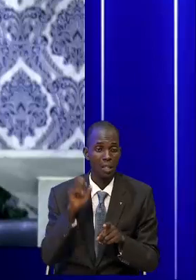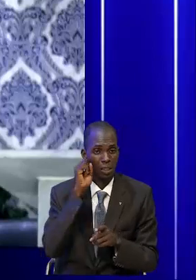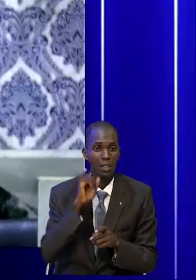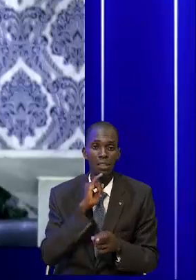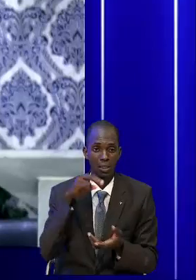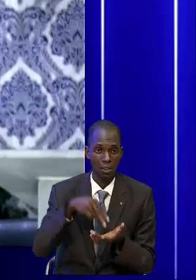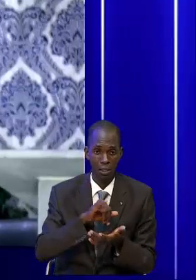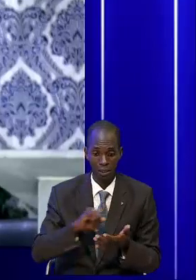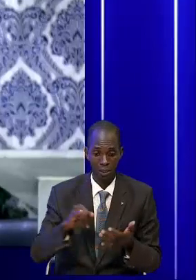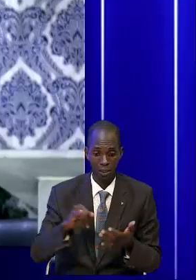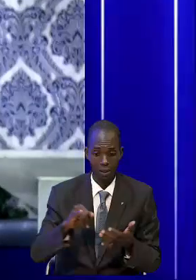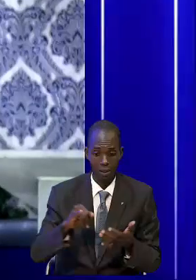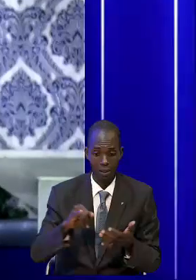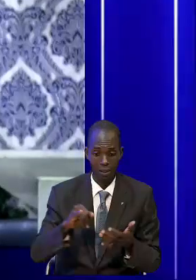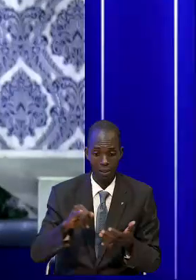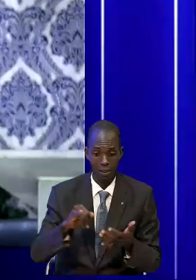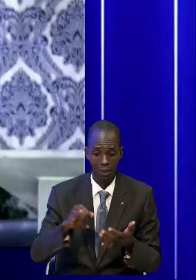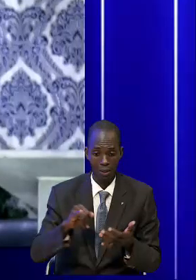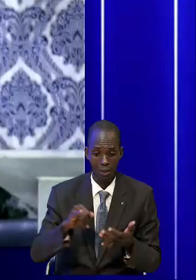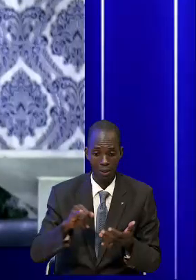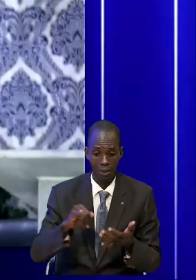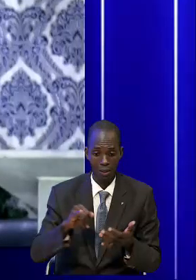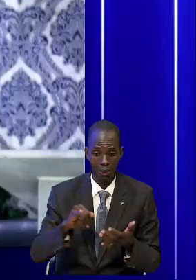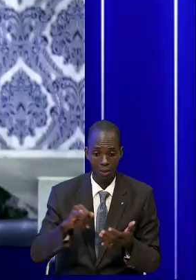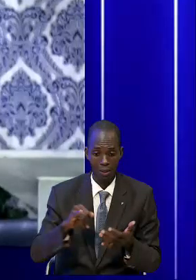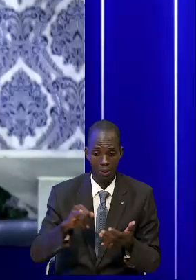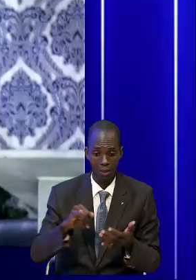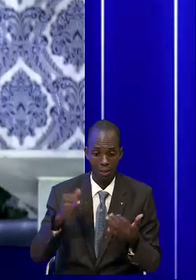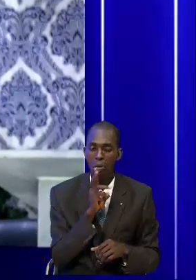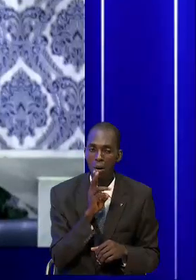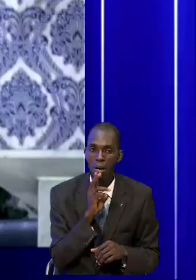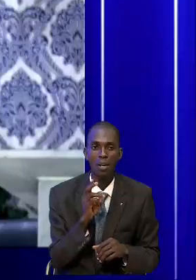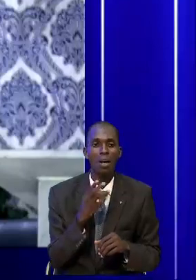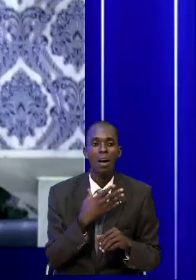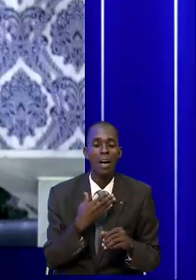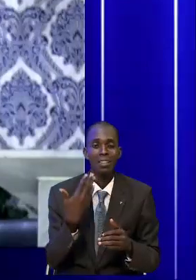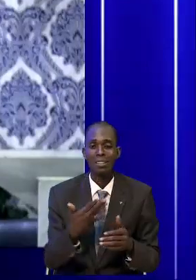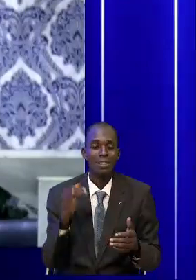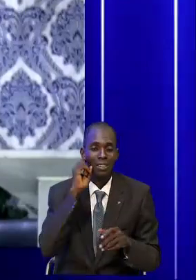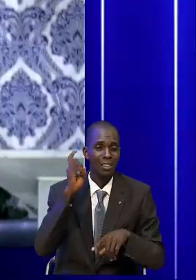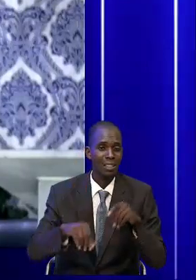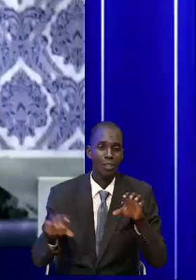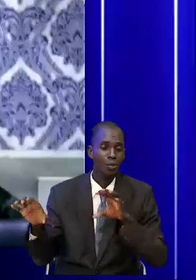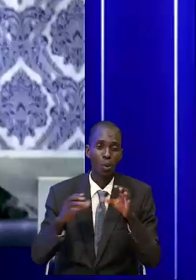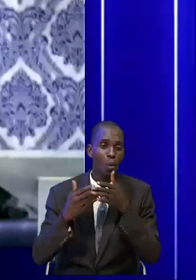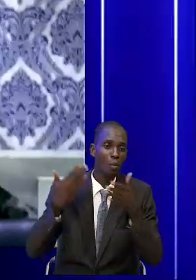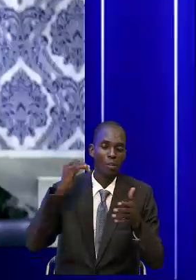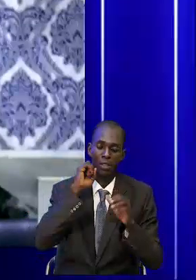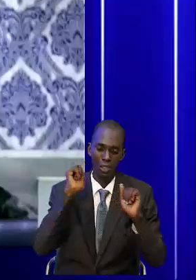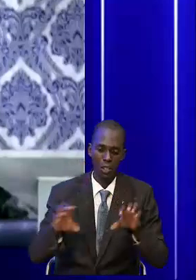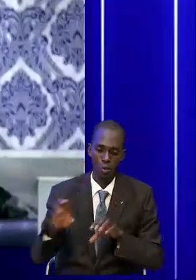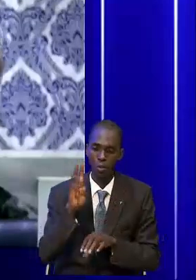not take any medicine. Even I can stand on farm. I can drink cold water.